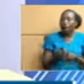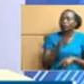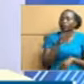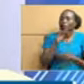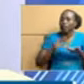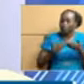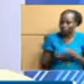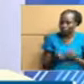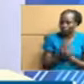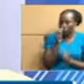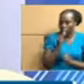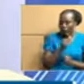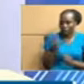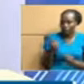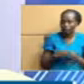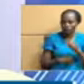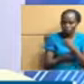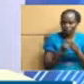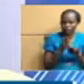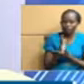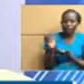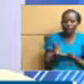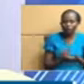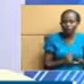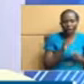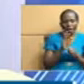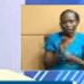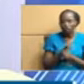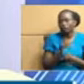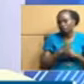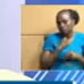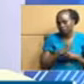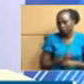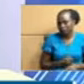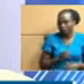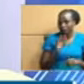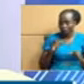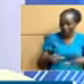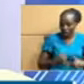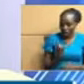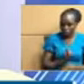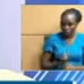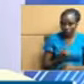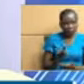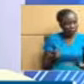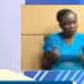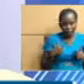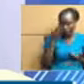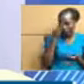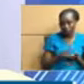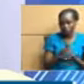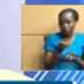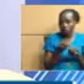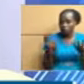sector and the donors that help us, a lot is being done. If we are on our own, I believe those numbers you're